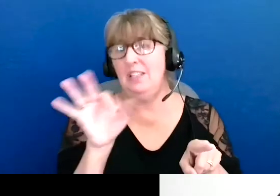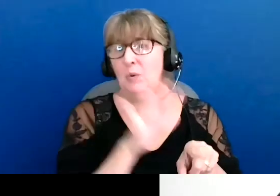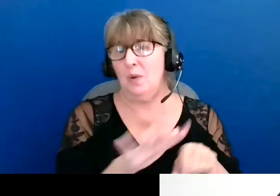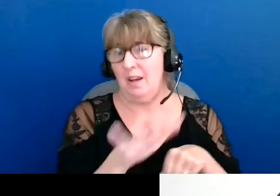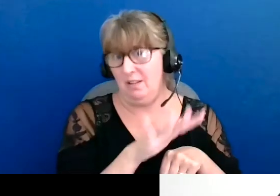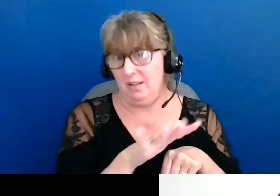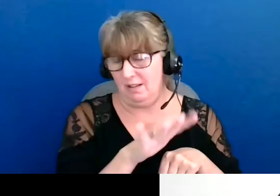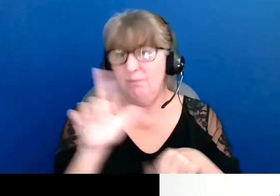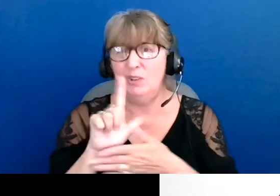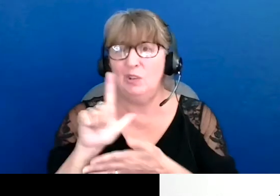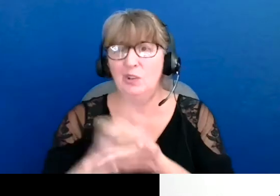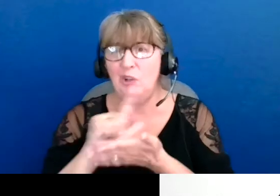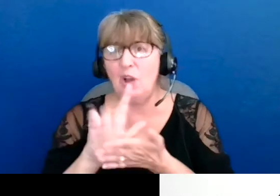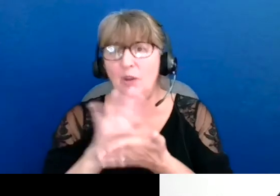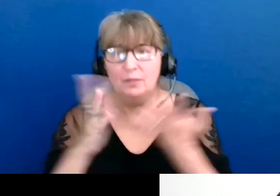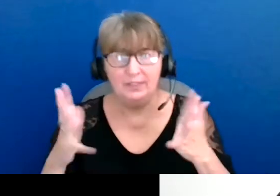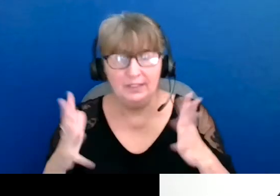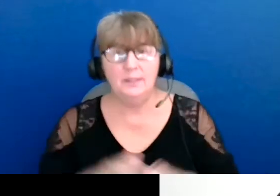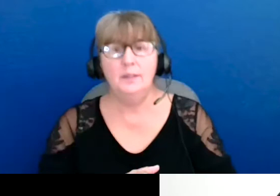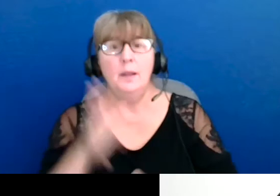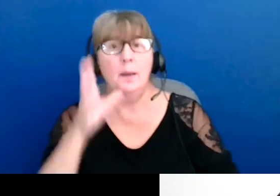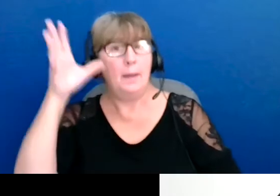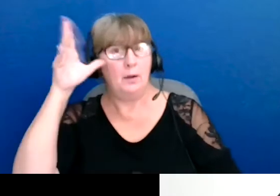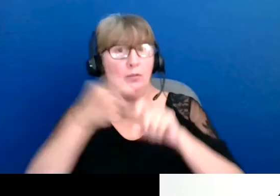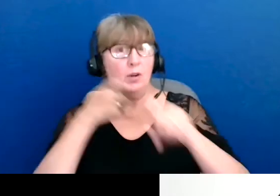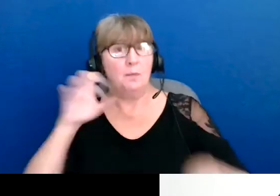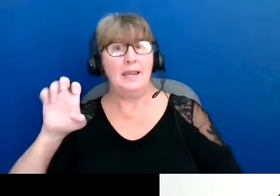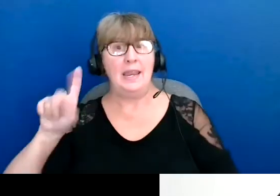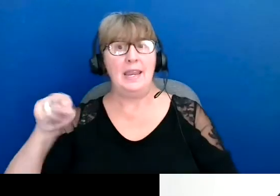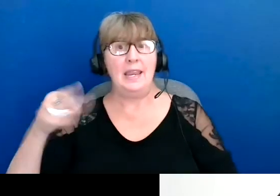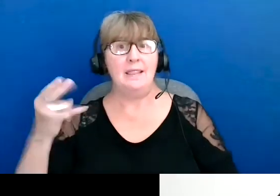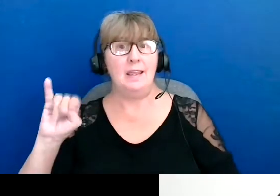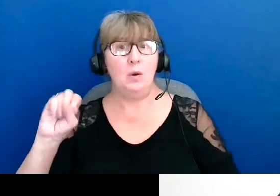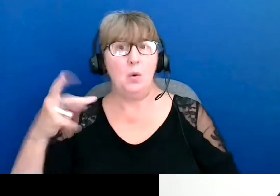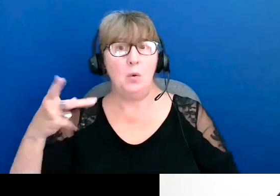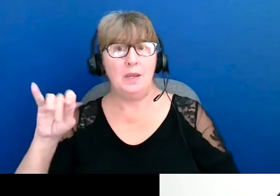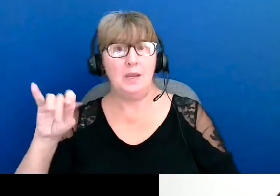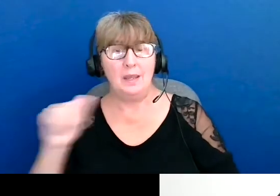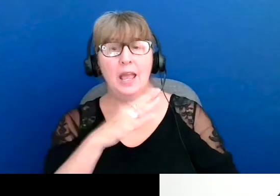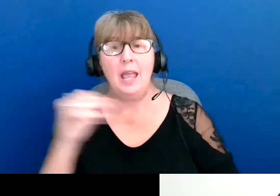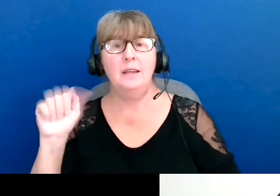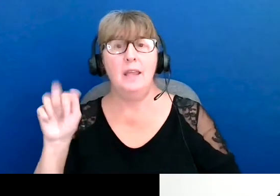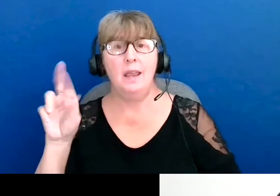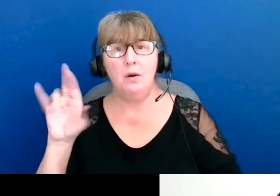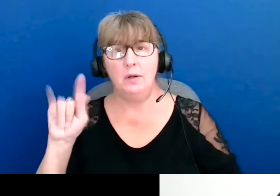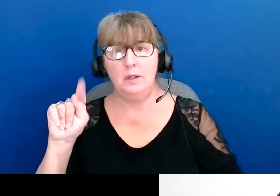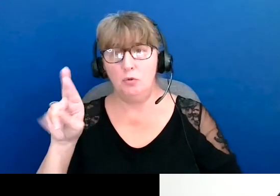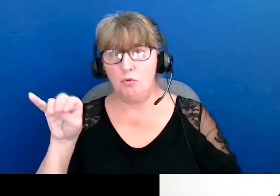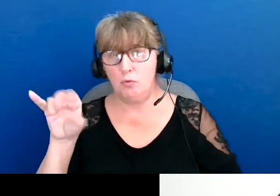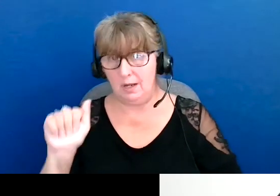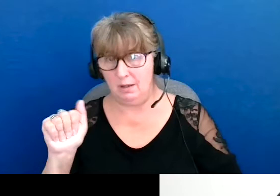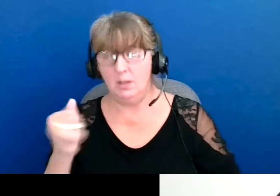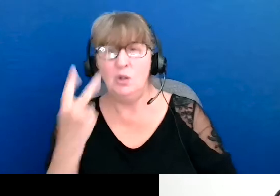My parents are from Eritrea and Ethiopia. Ethiopia and Eritrea are two countries next to each